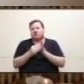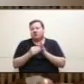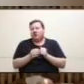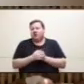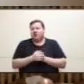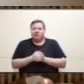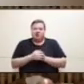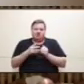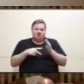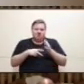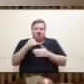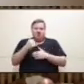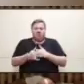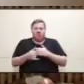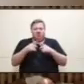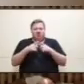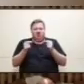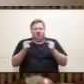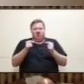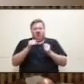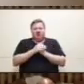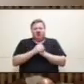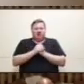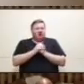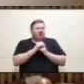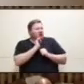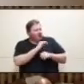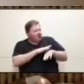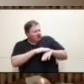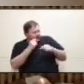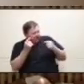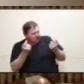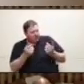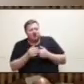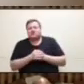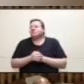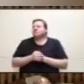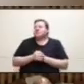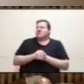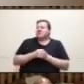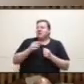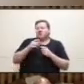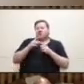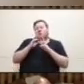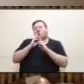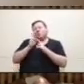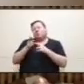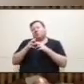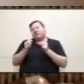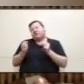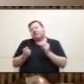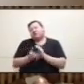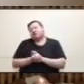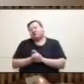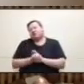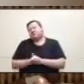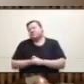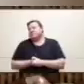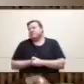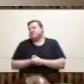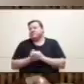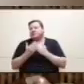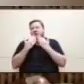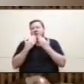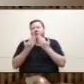is completed, As you wrap up, sir, and the closeout report, I believe the municipal manager has it. Thank